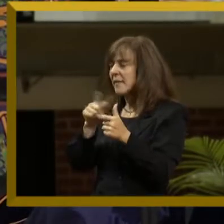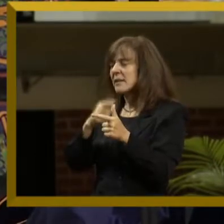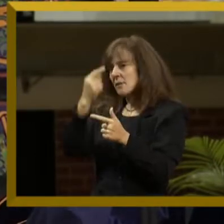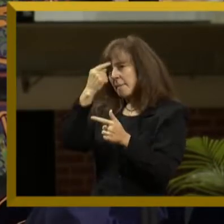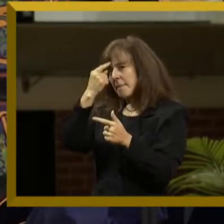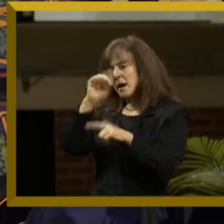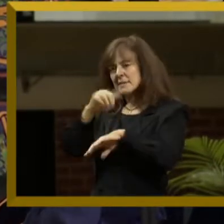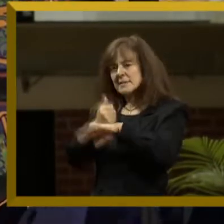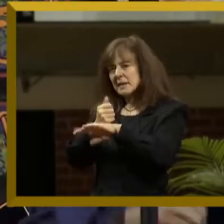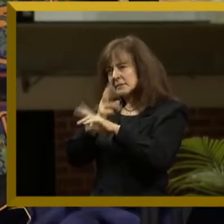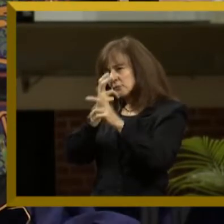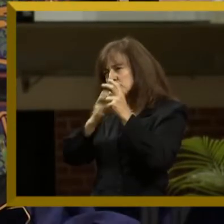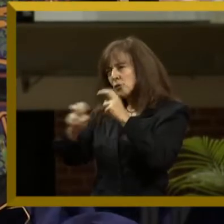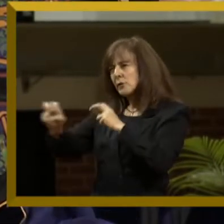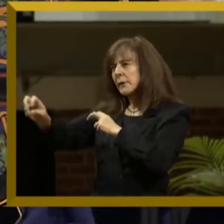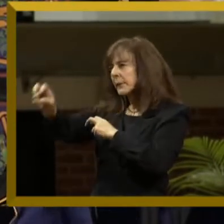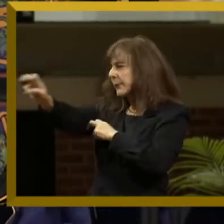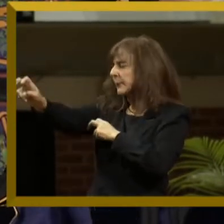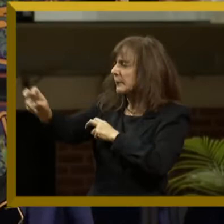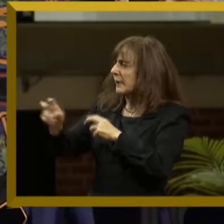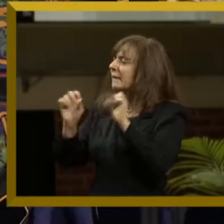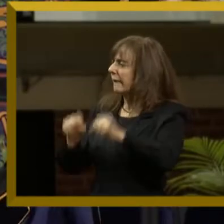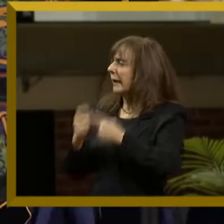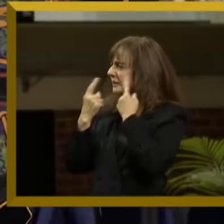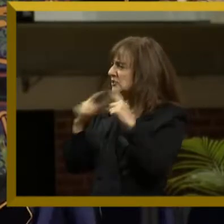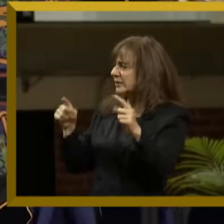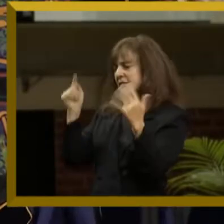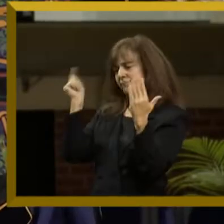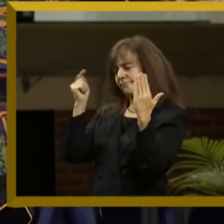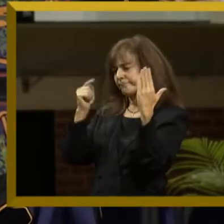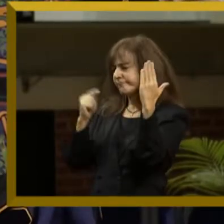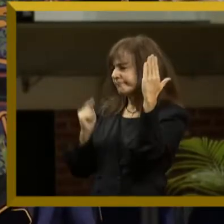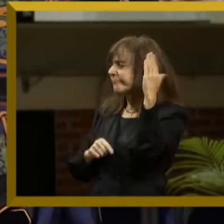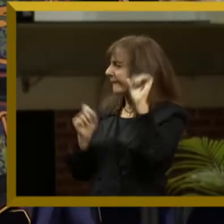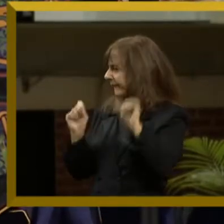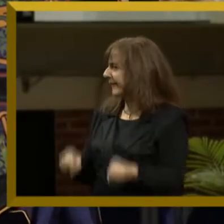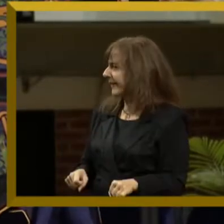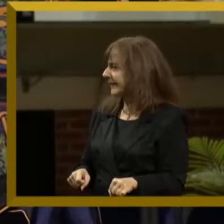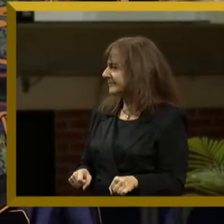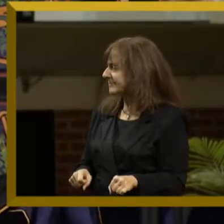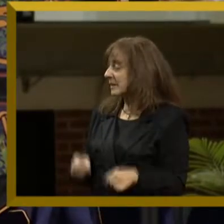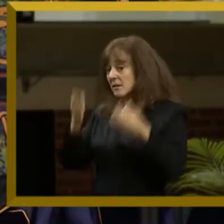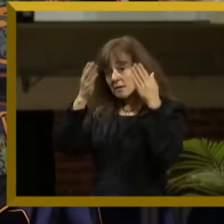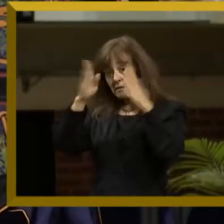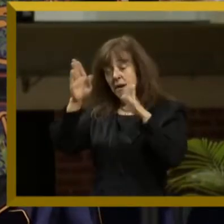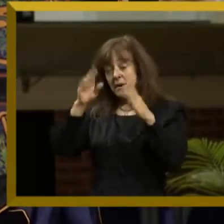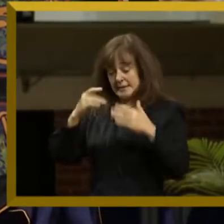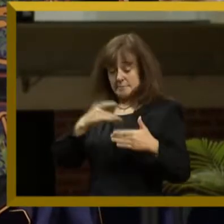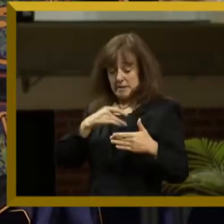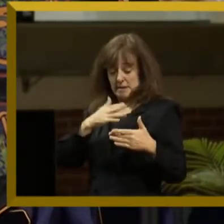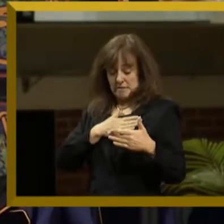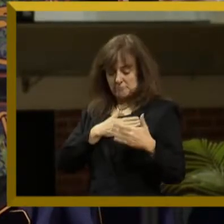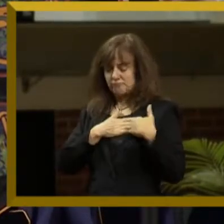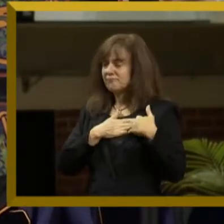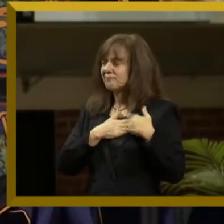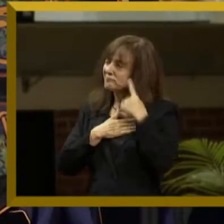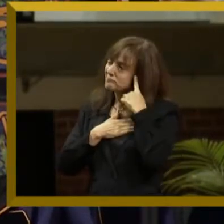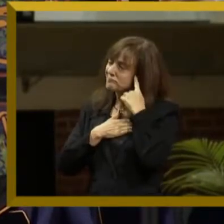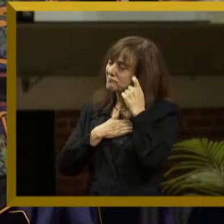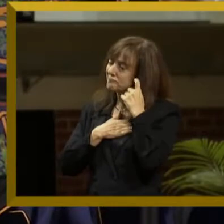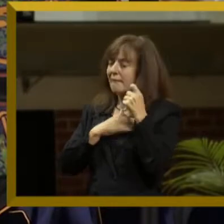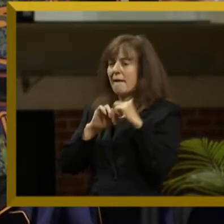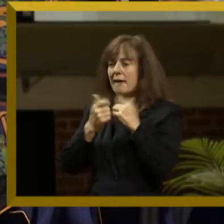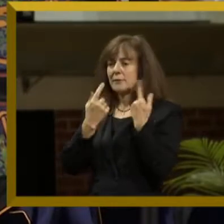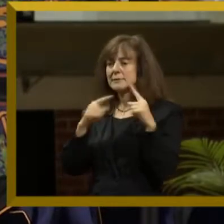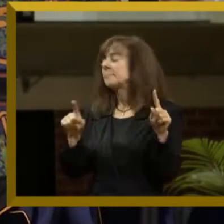set itself on a journey to start achieving the goals to accomplish them that God has planted in your heart. I want to tell you